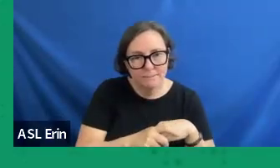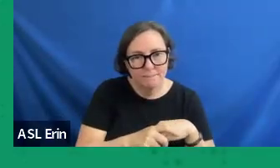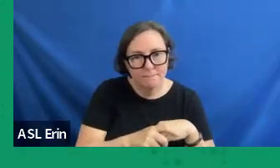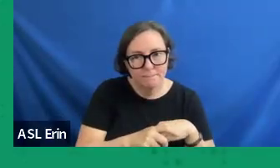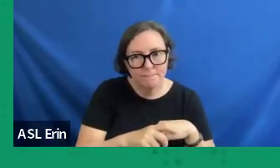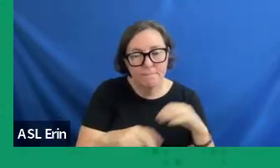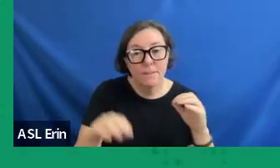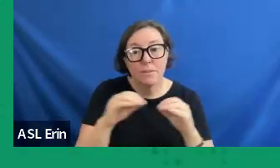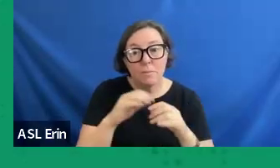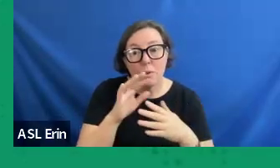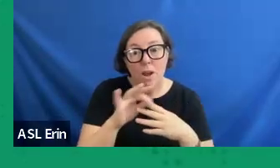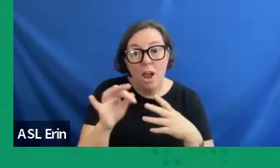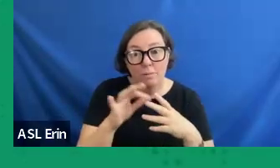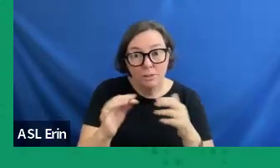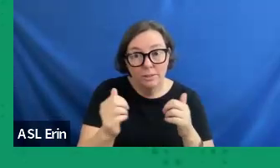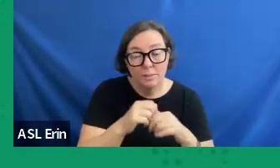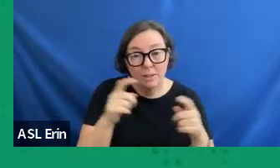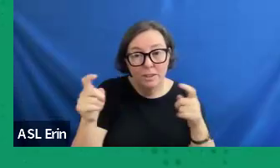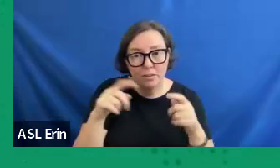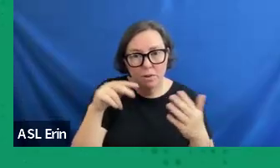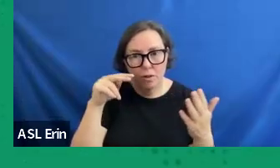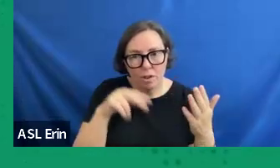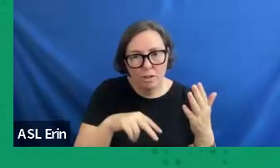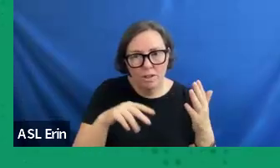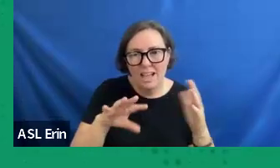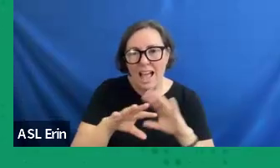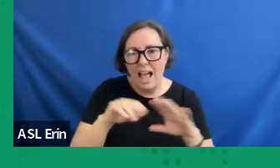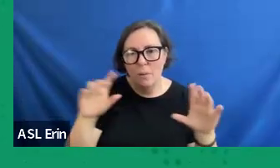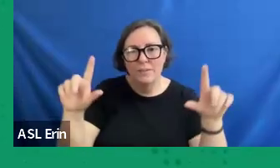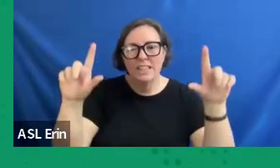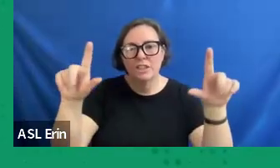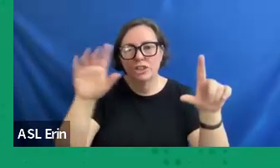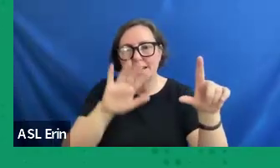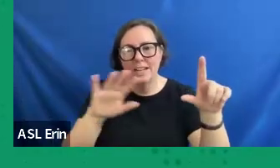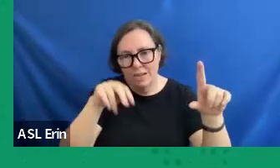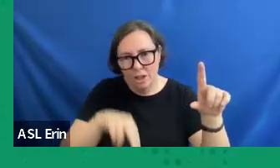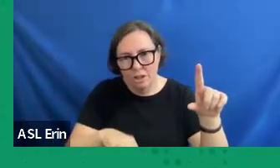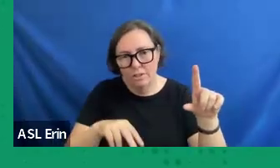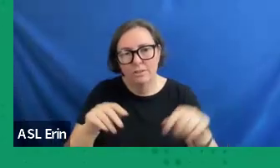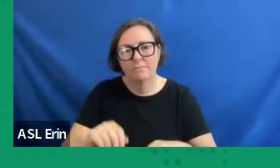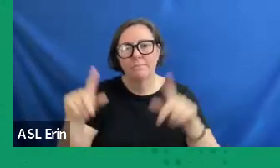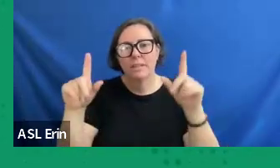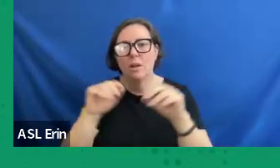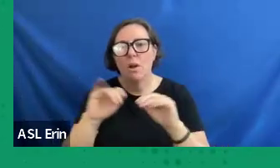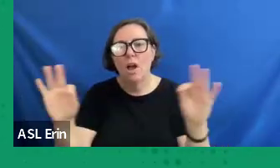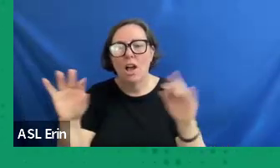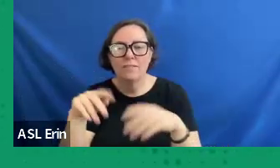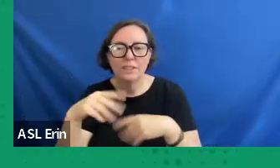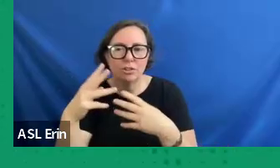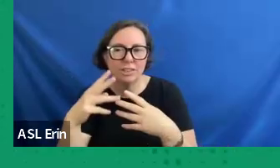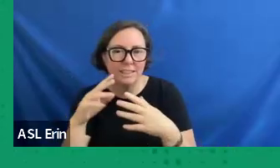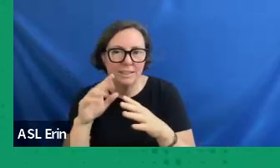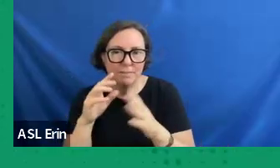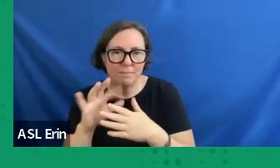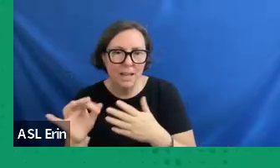For more options with Control, simply gaze down out of the screen area to bring up the off-screen menu. Here you can access